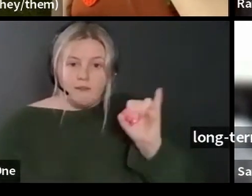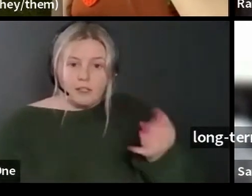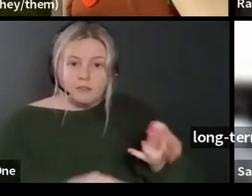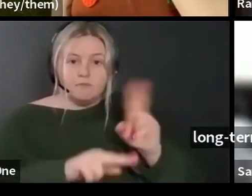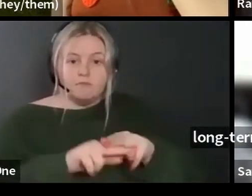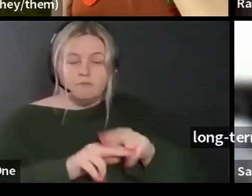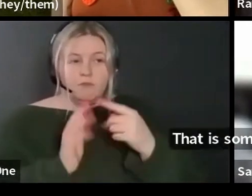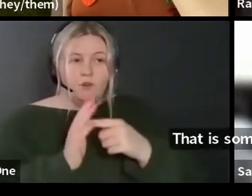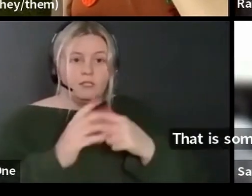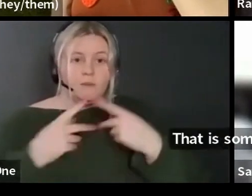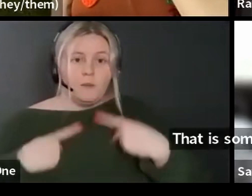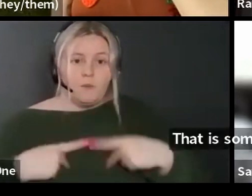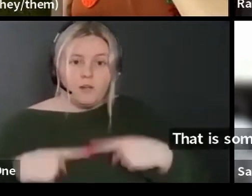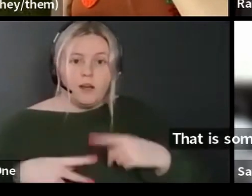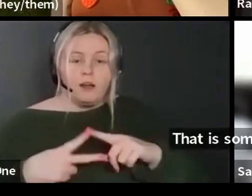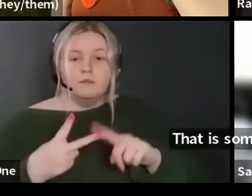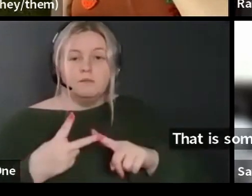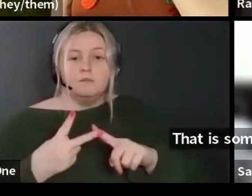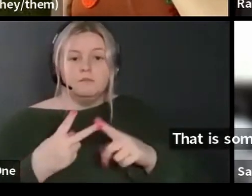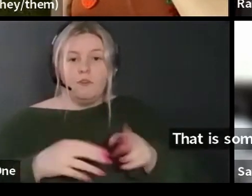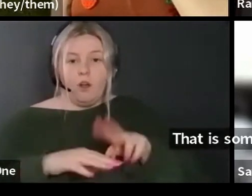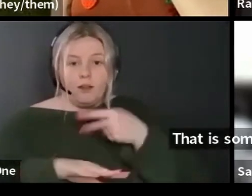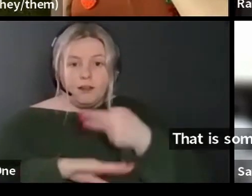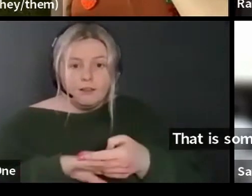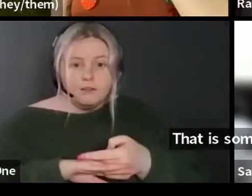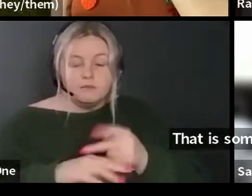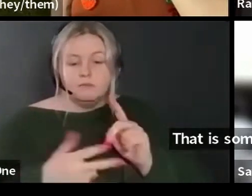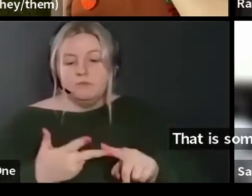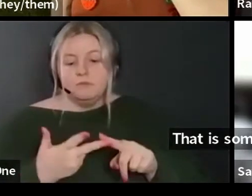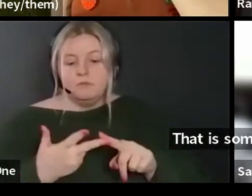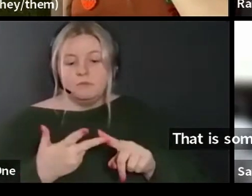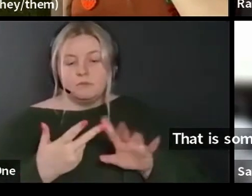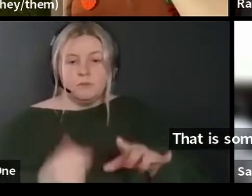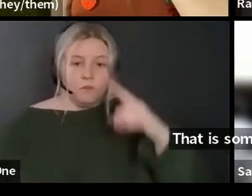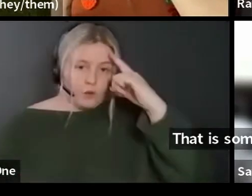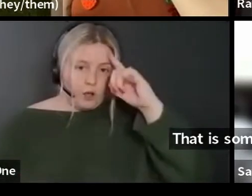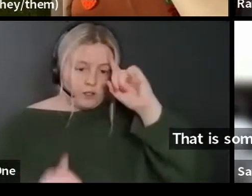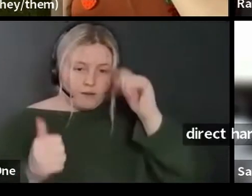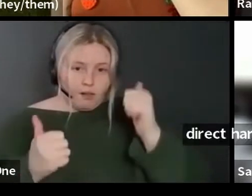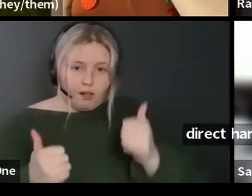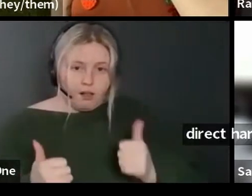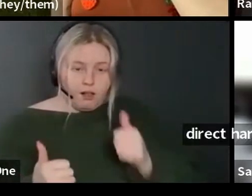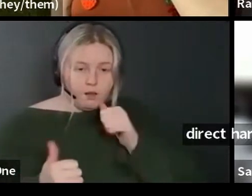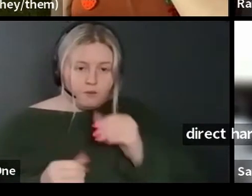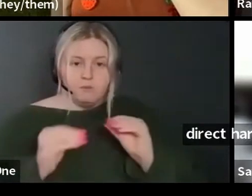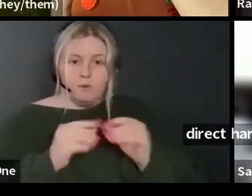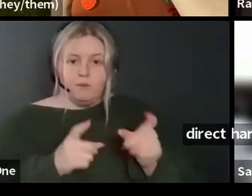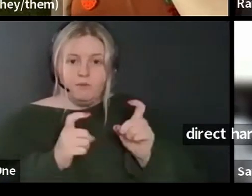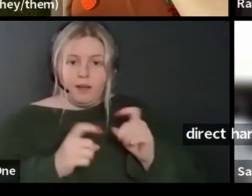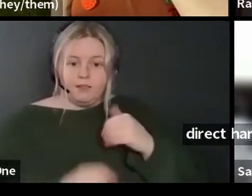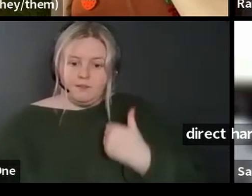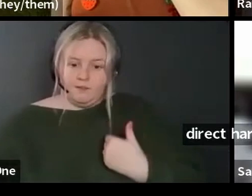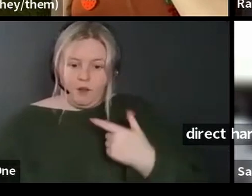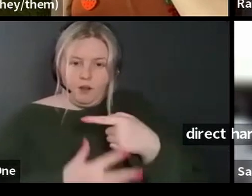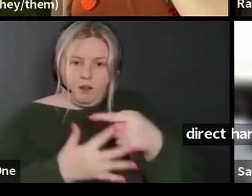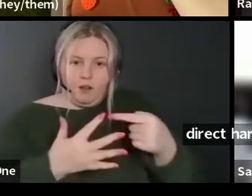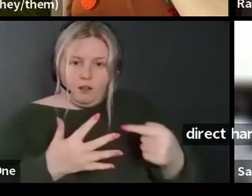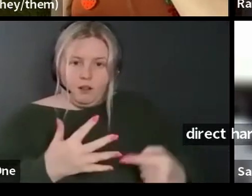pneumonia, or increases your risk of falls. It speeds up your cognitive decline. And so there's no doubt that, of course, this